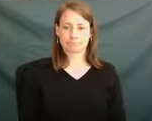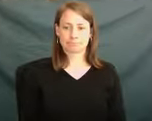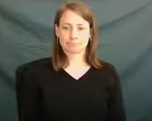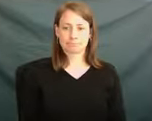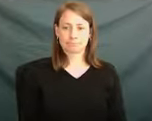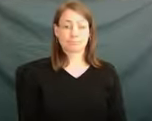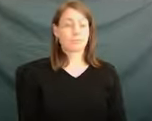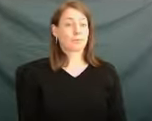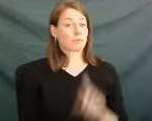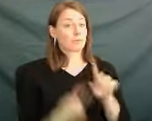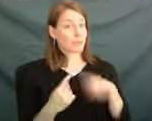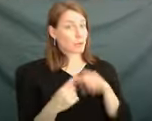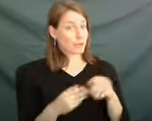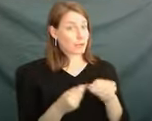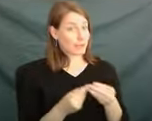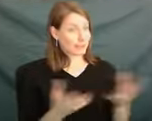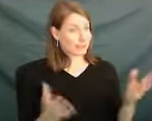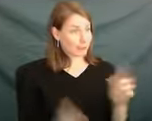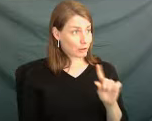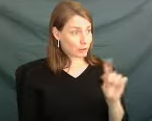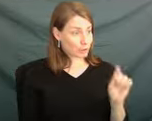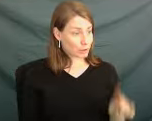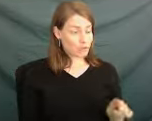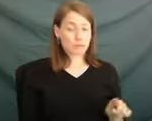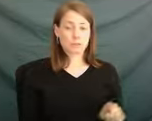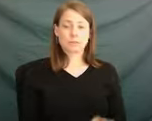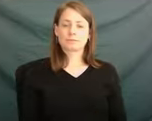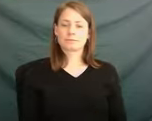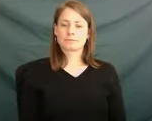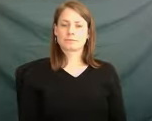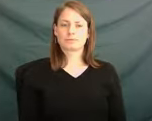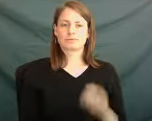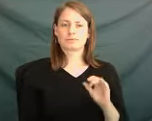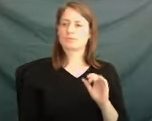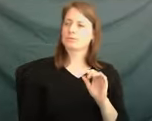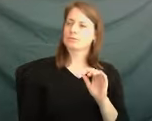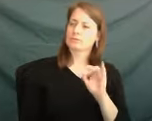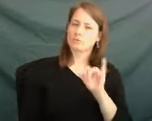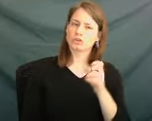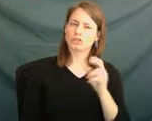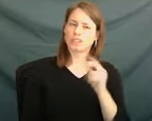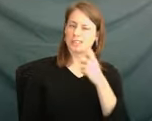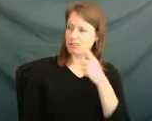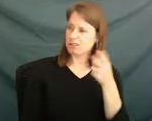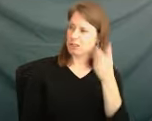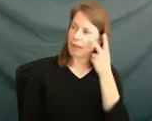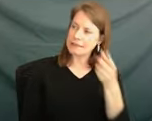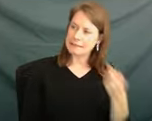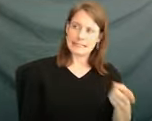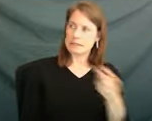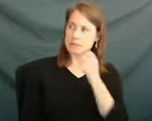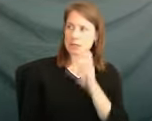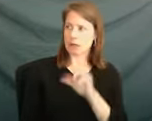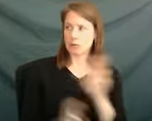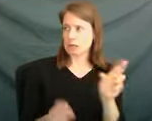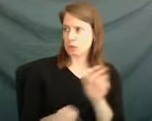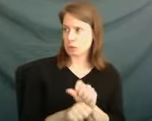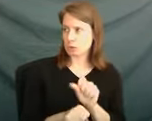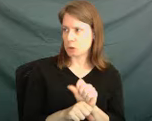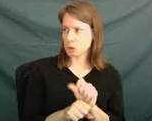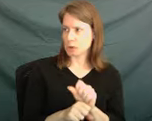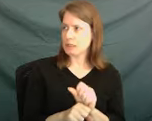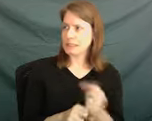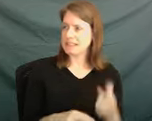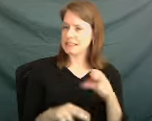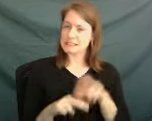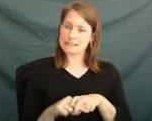this child in the white shirt. He's not ready to work yet. No. He sits down, he half listens to what you say, and he's doodling. Meanwhile, you're staying